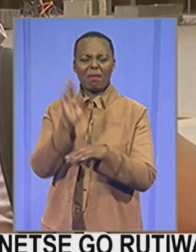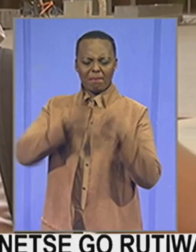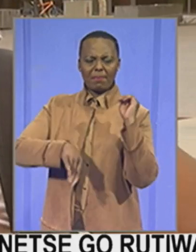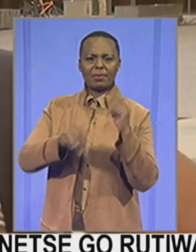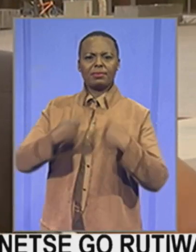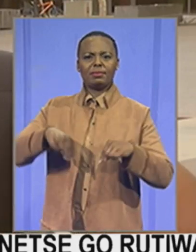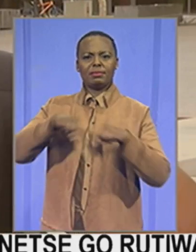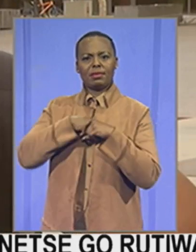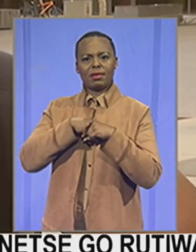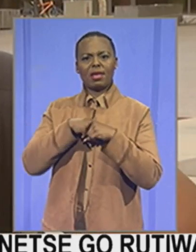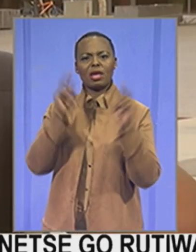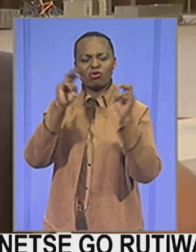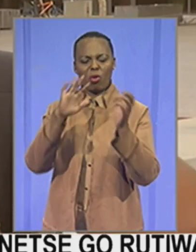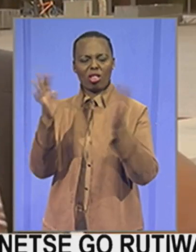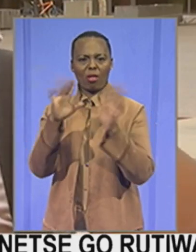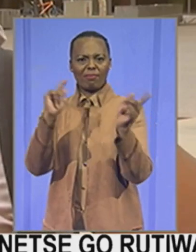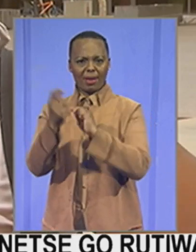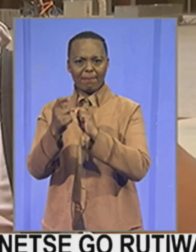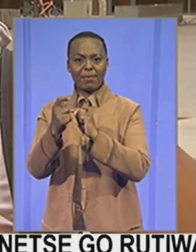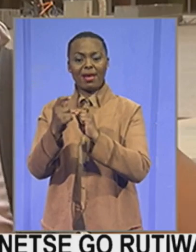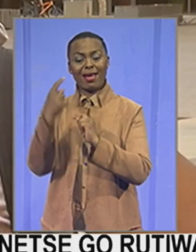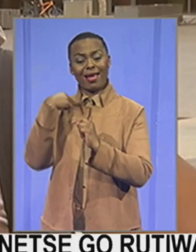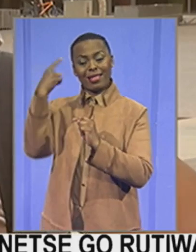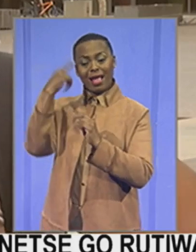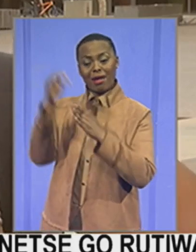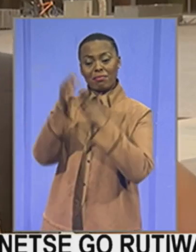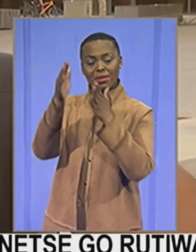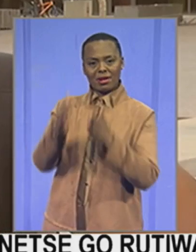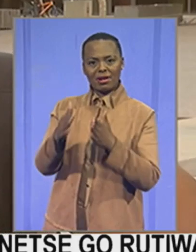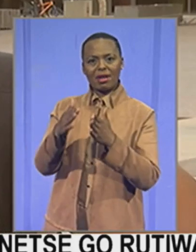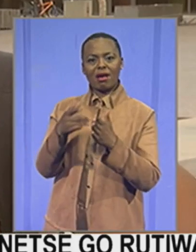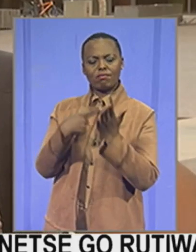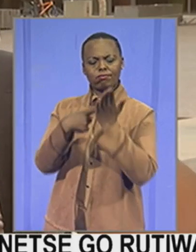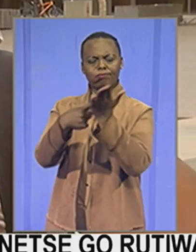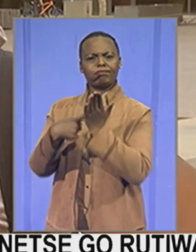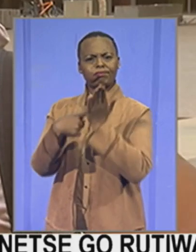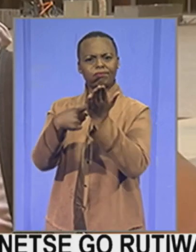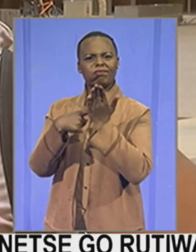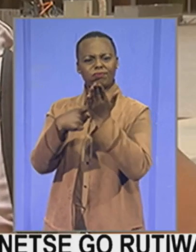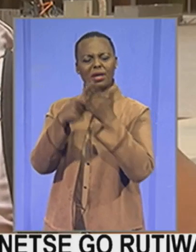leaders can spend more on